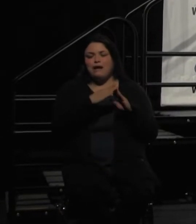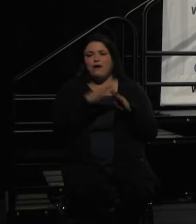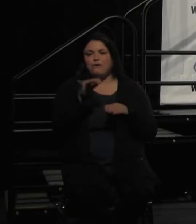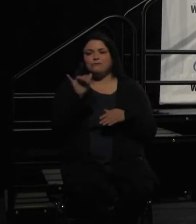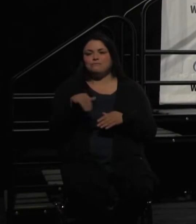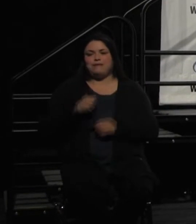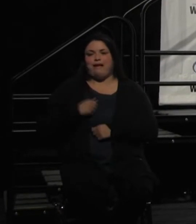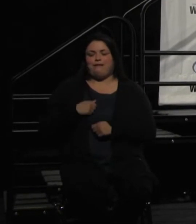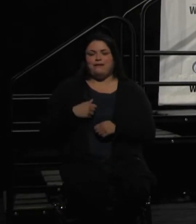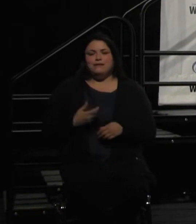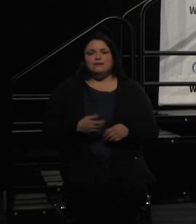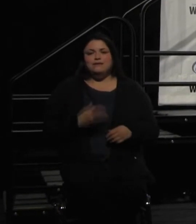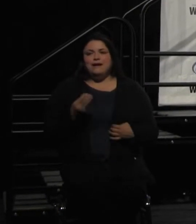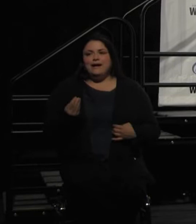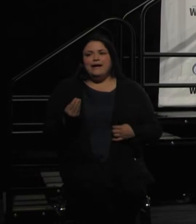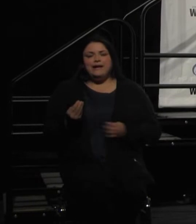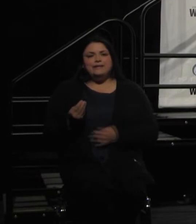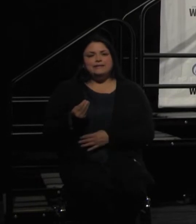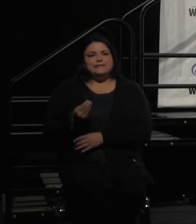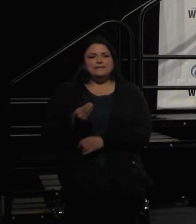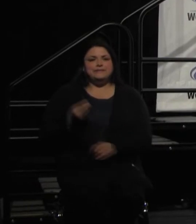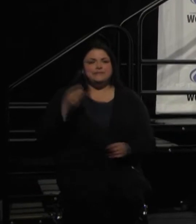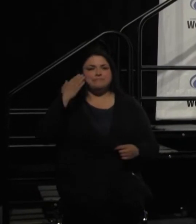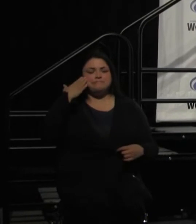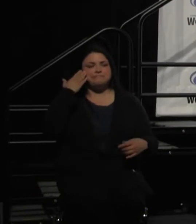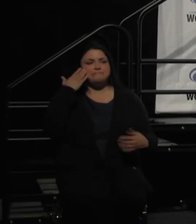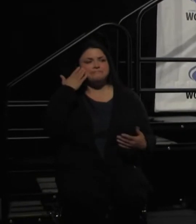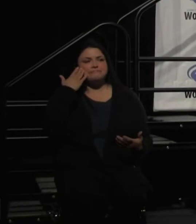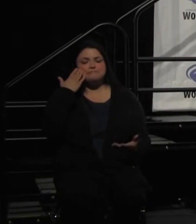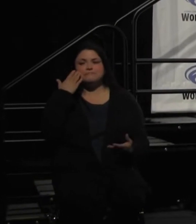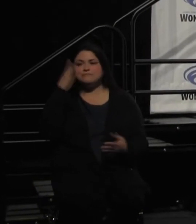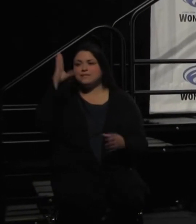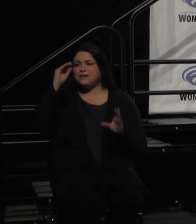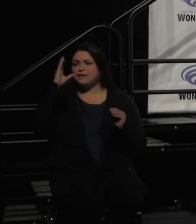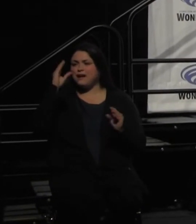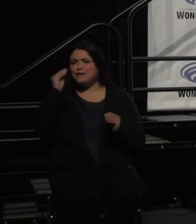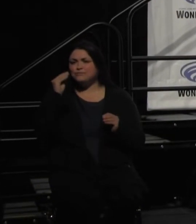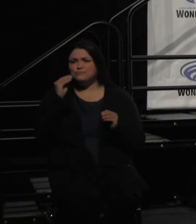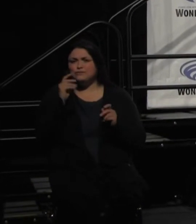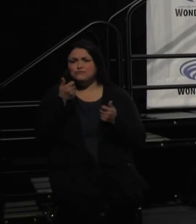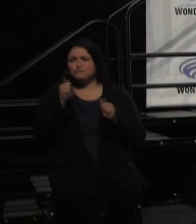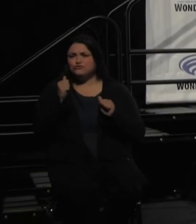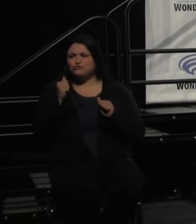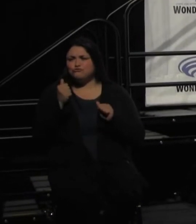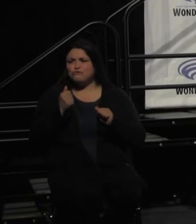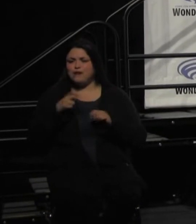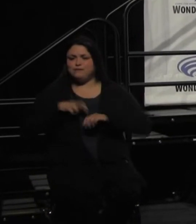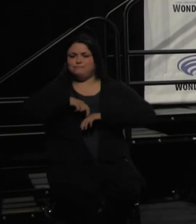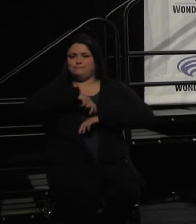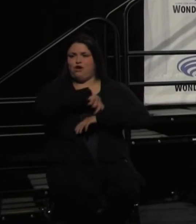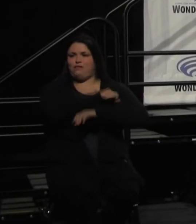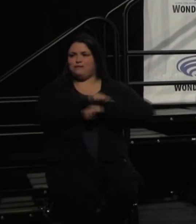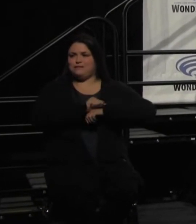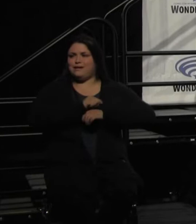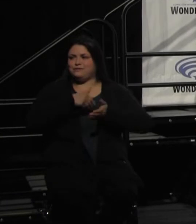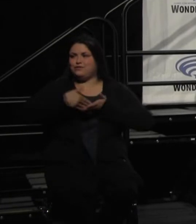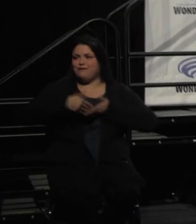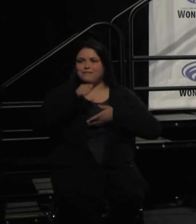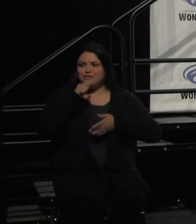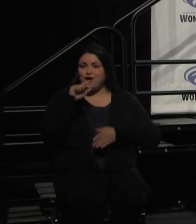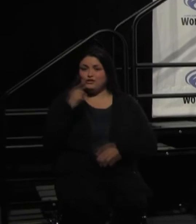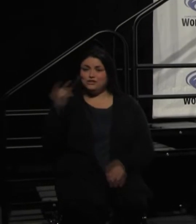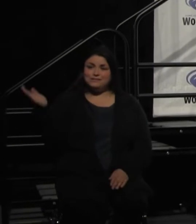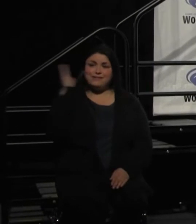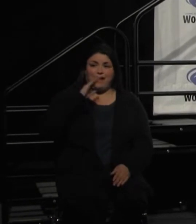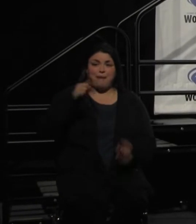Vancouver, and you know, guys would try to get on the stage very often and not just slap us, beat